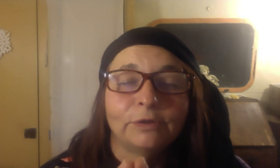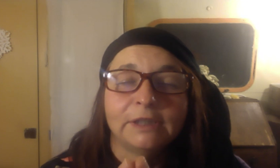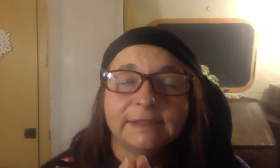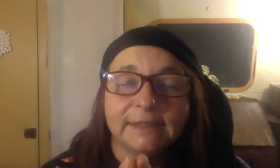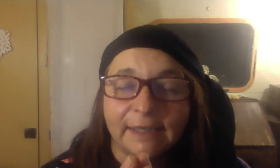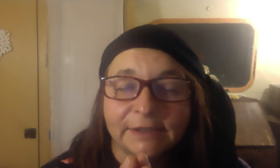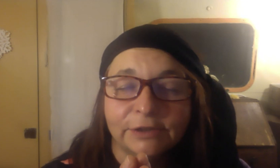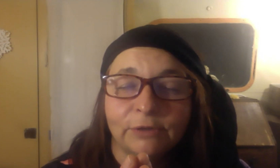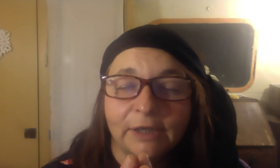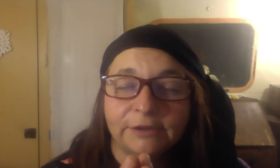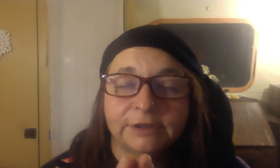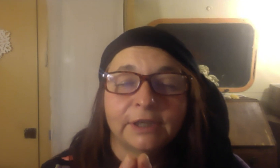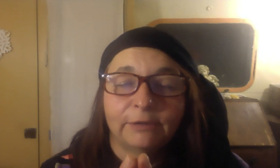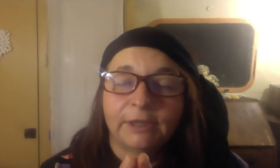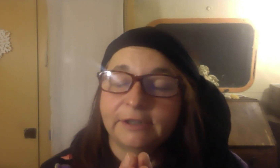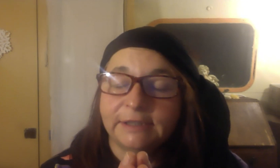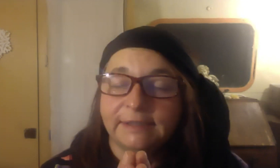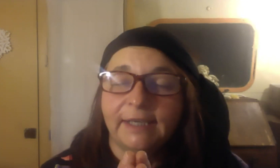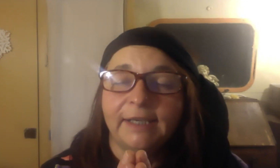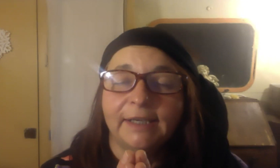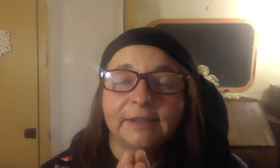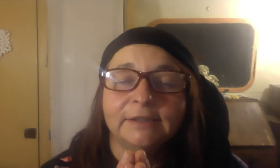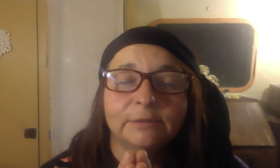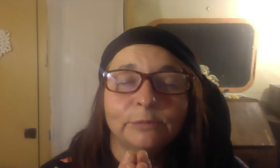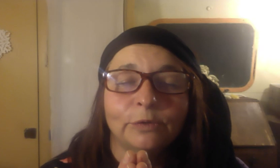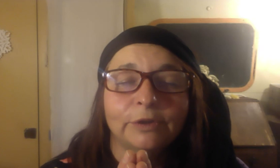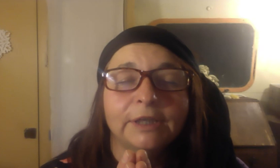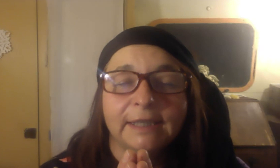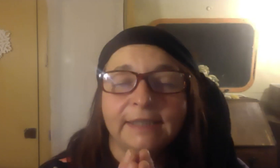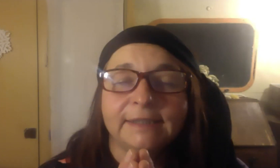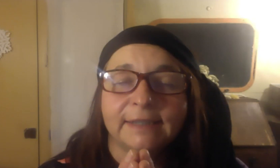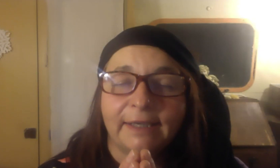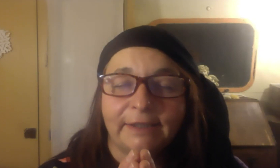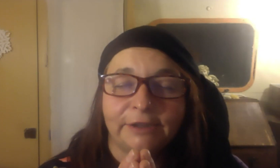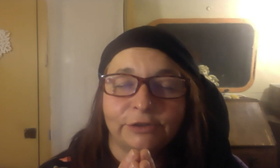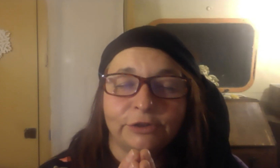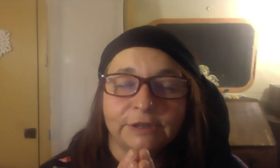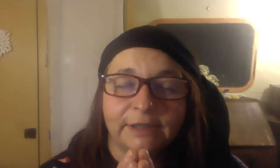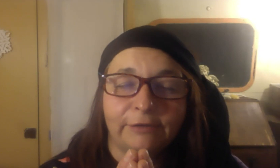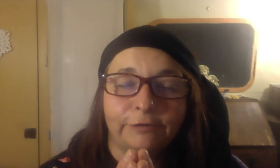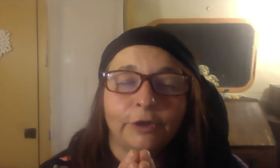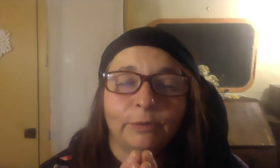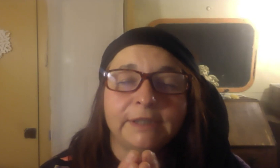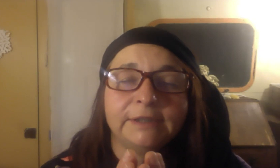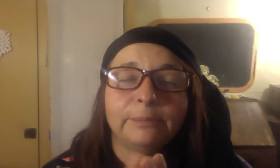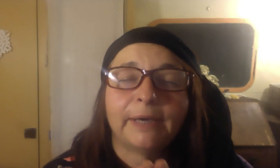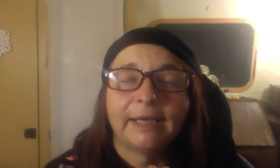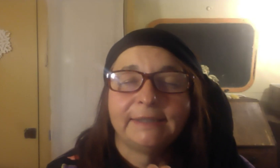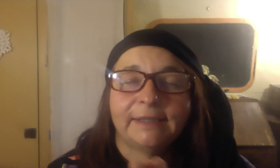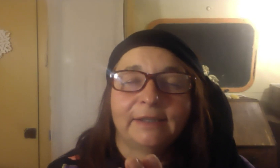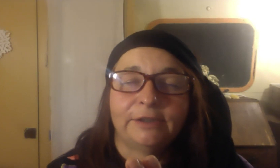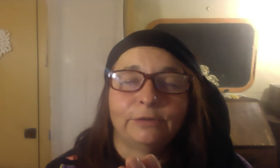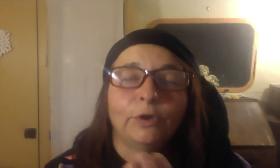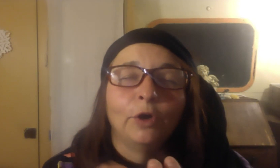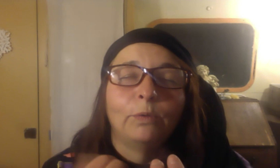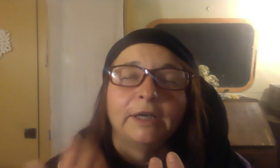you, listen less to others, what others say, and listen more inside into yourself. What is your body